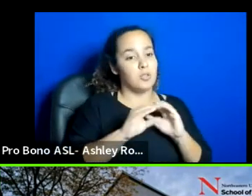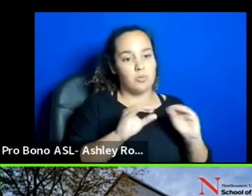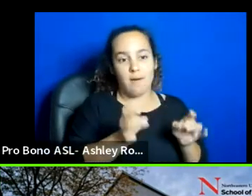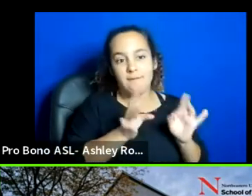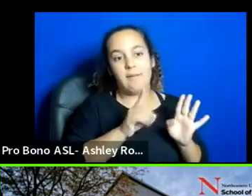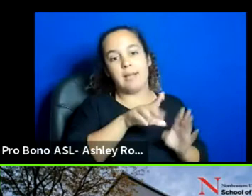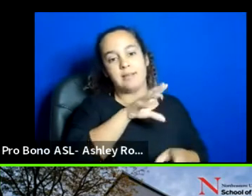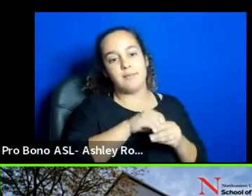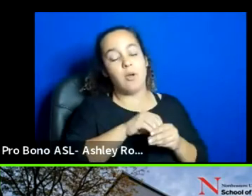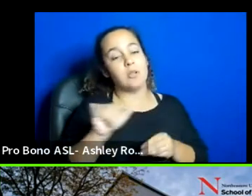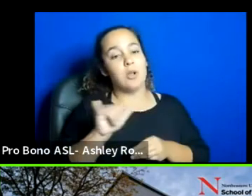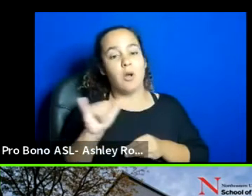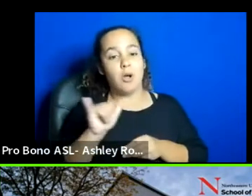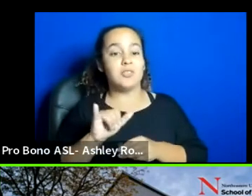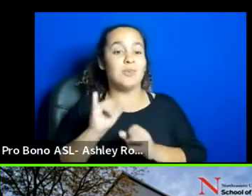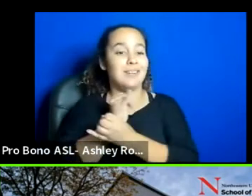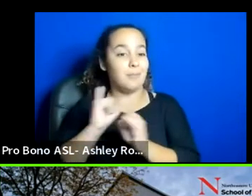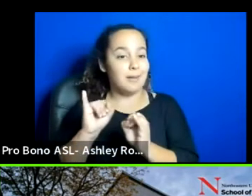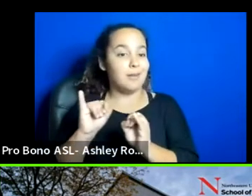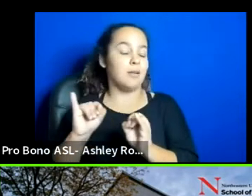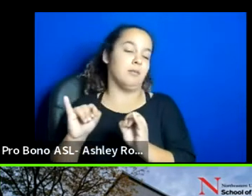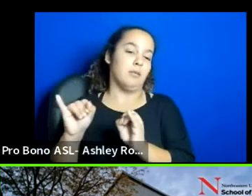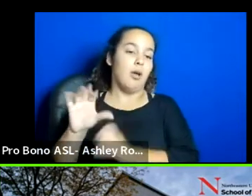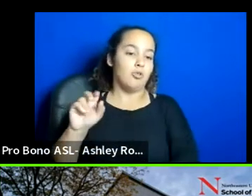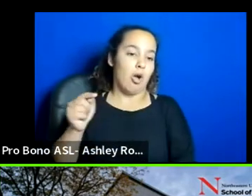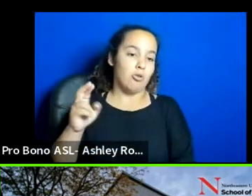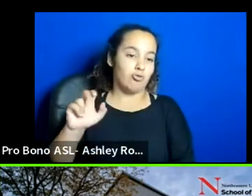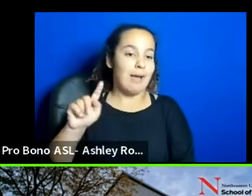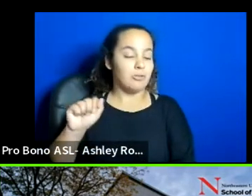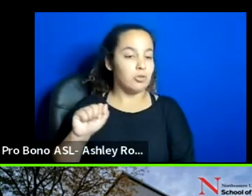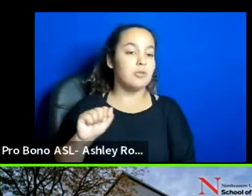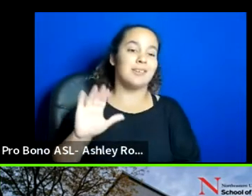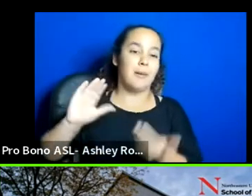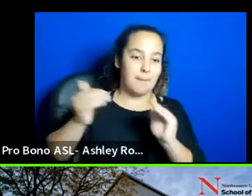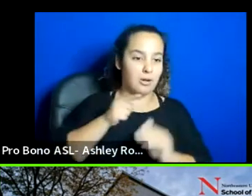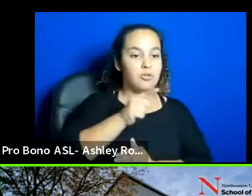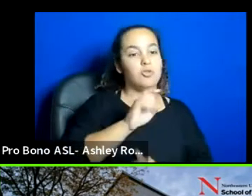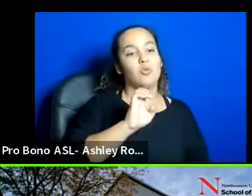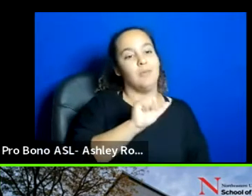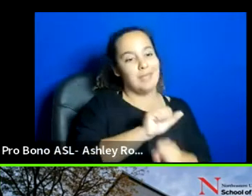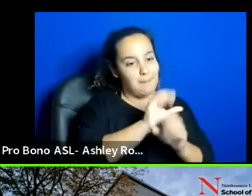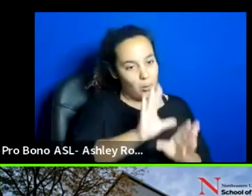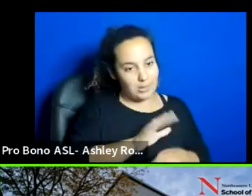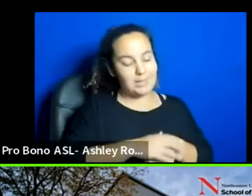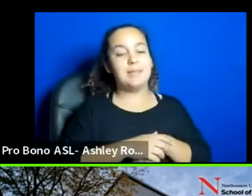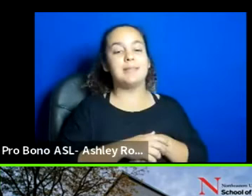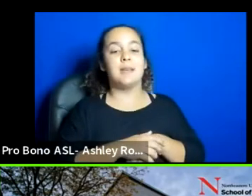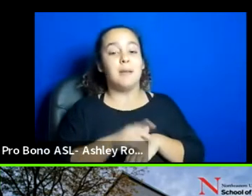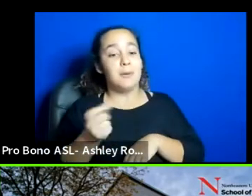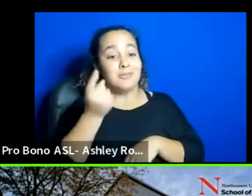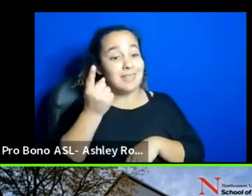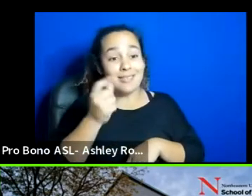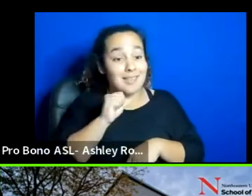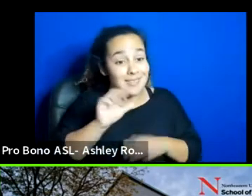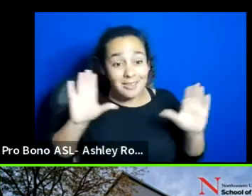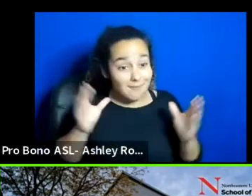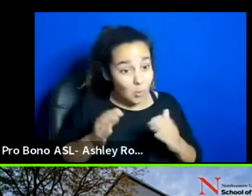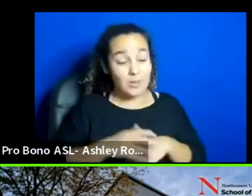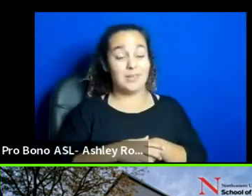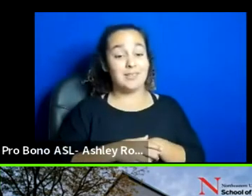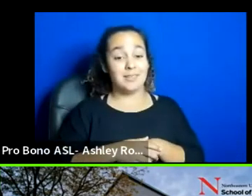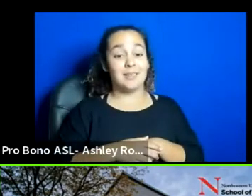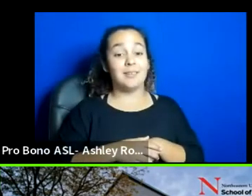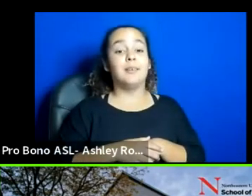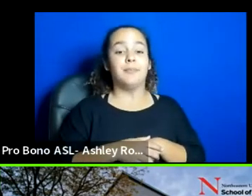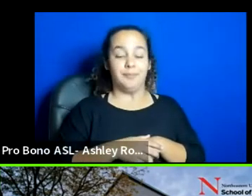versus employees. They're absent from Brent's book. I know Brent knows about them. They're in the footnotes, but they're not what he's talking about. The case he uses as a